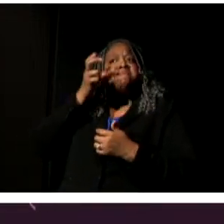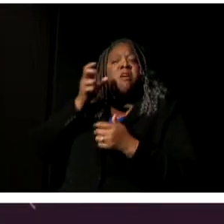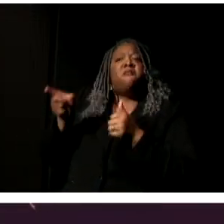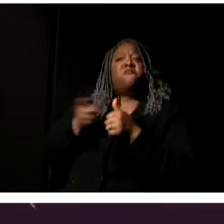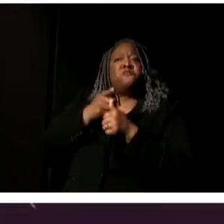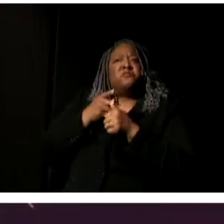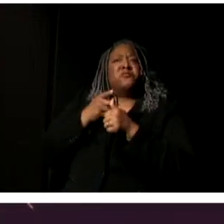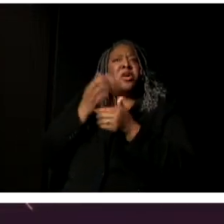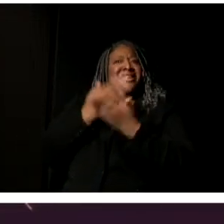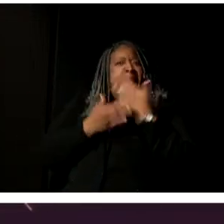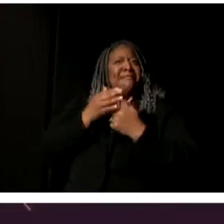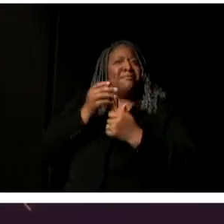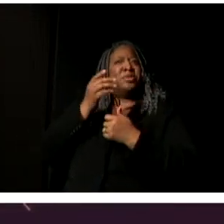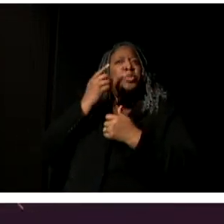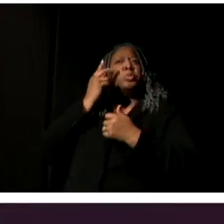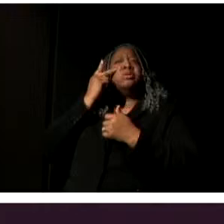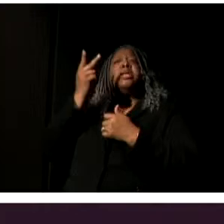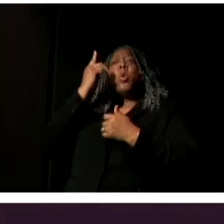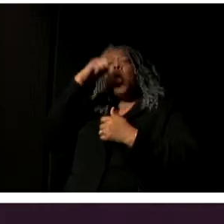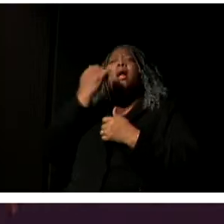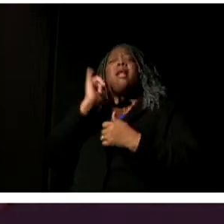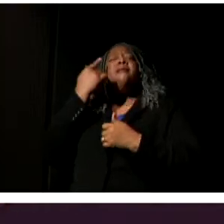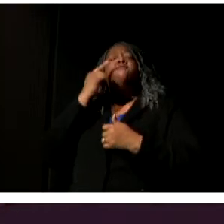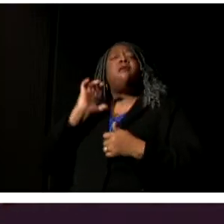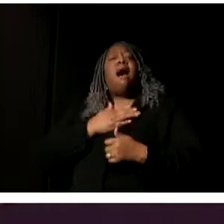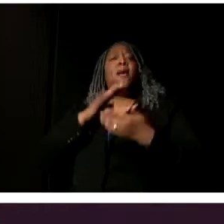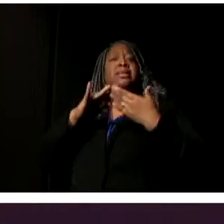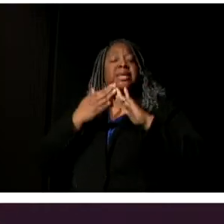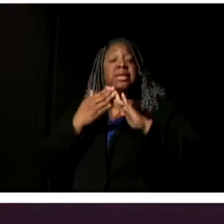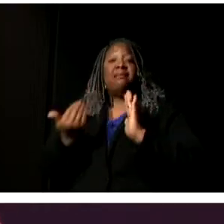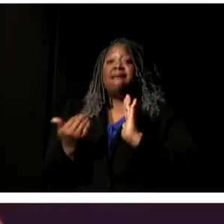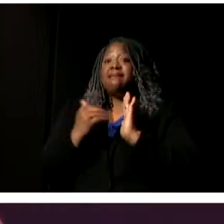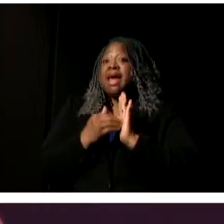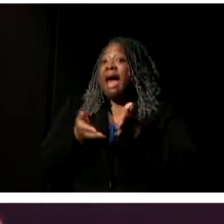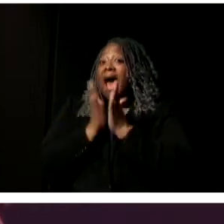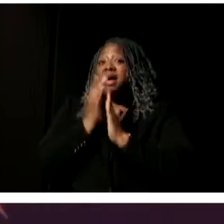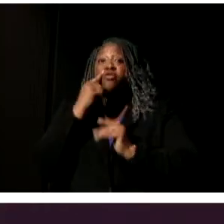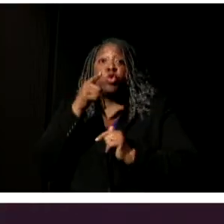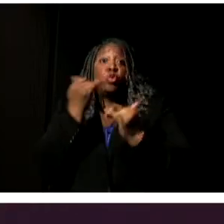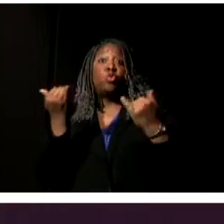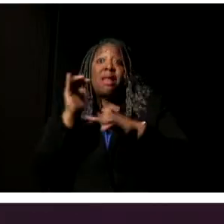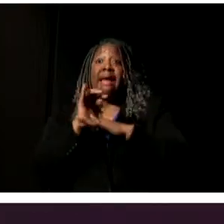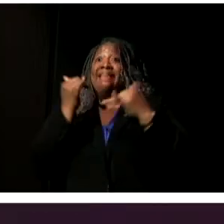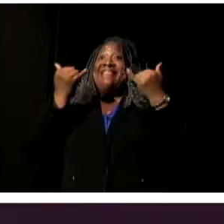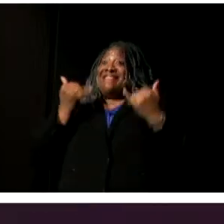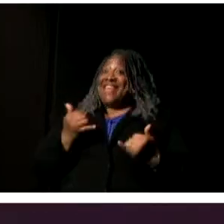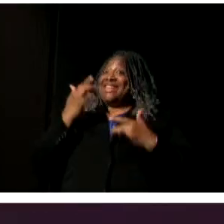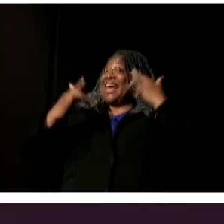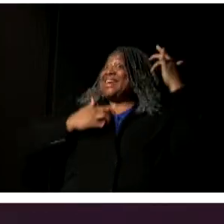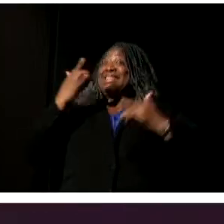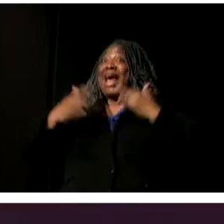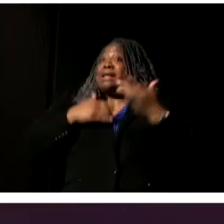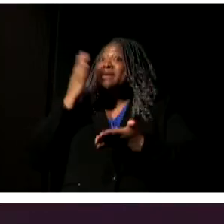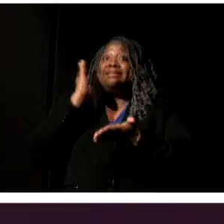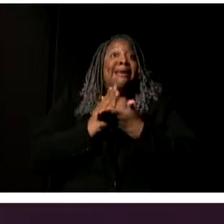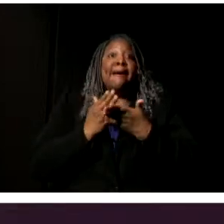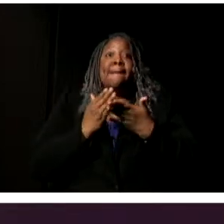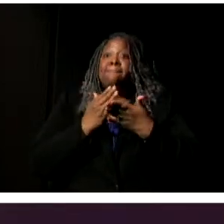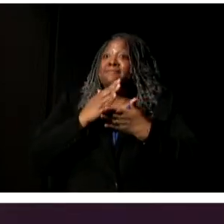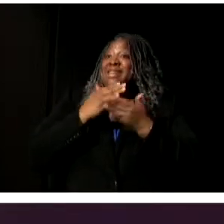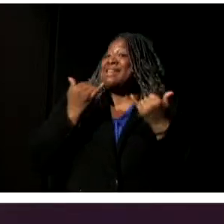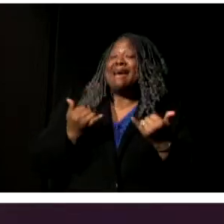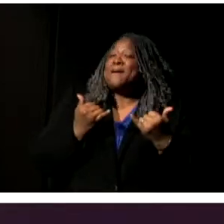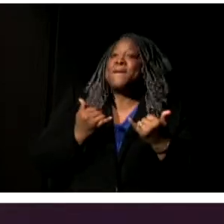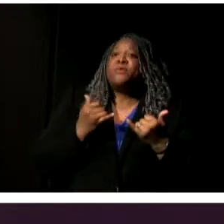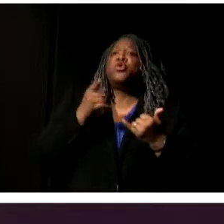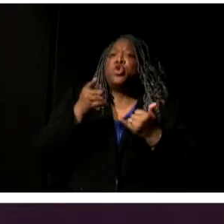our city. So again, I ask of you tonight that this excitement doesn't end here, but you'll